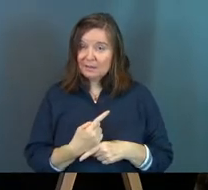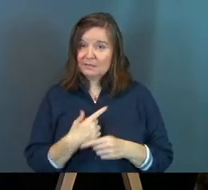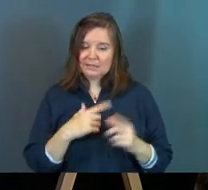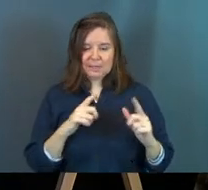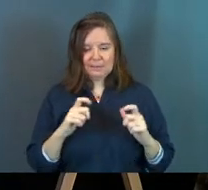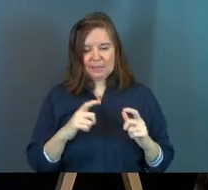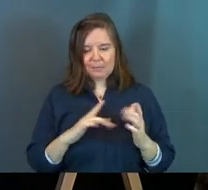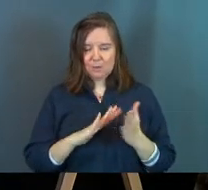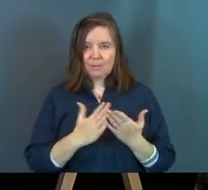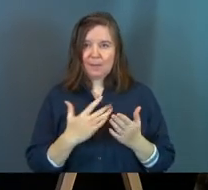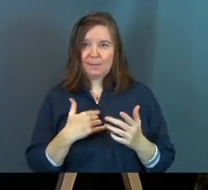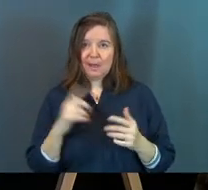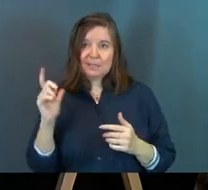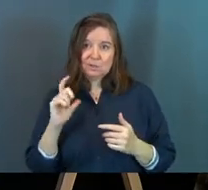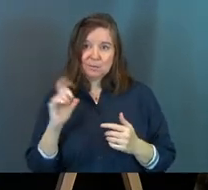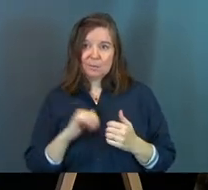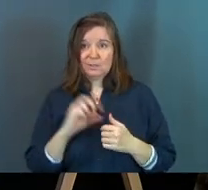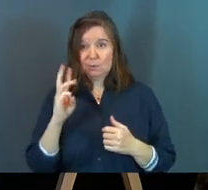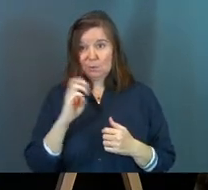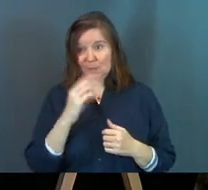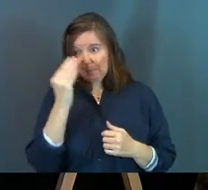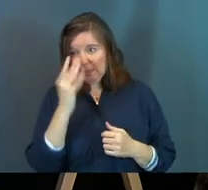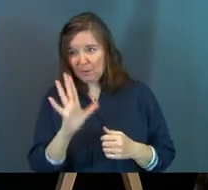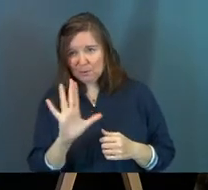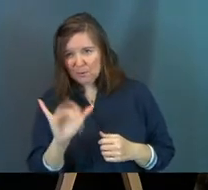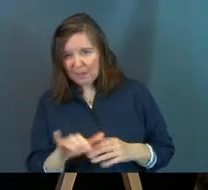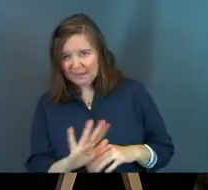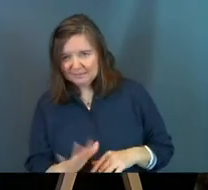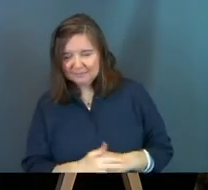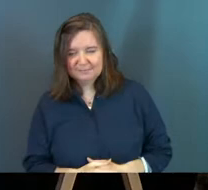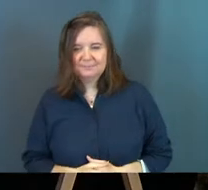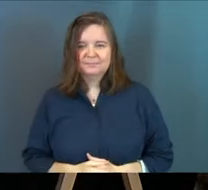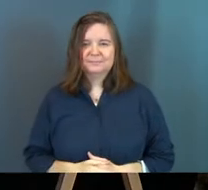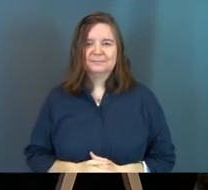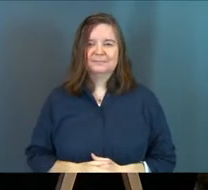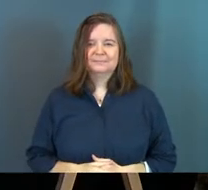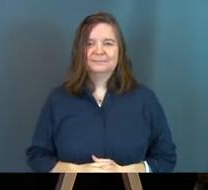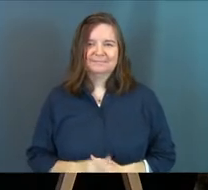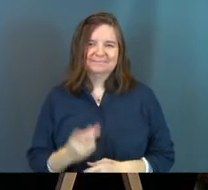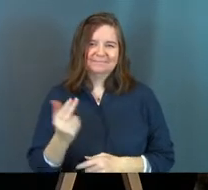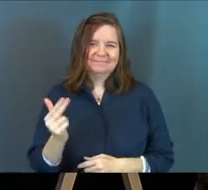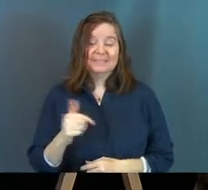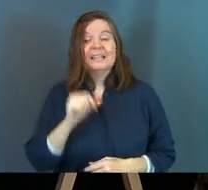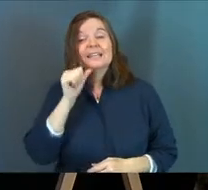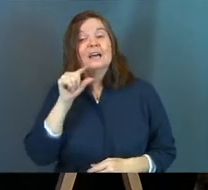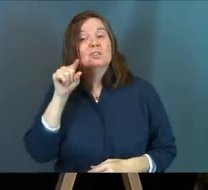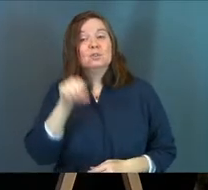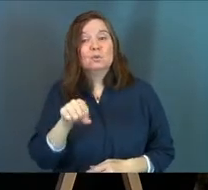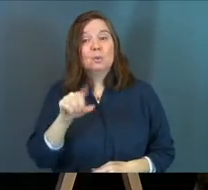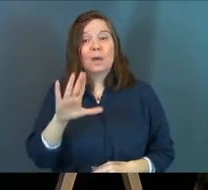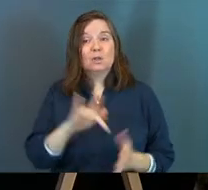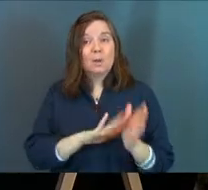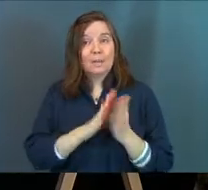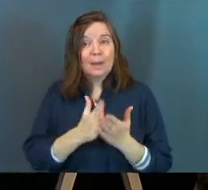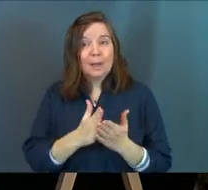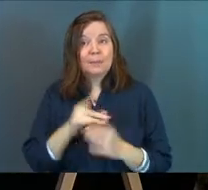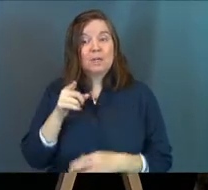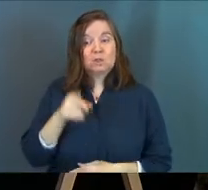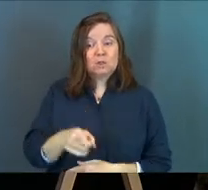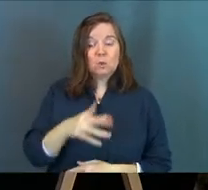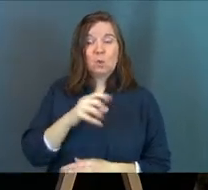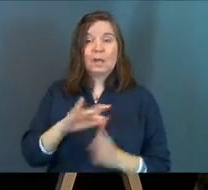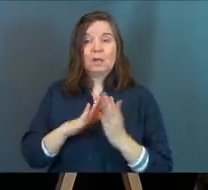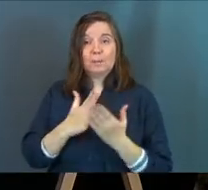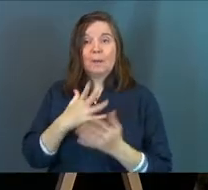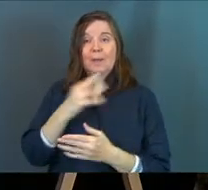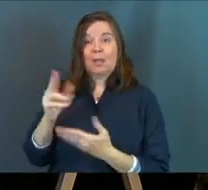Taking pictures of your Bible on Instagram, which is weird, by the way. Don't do that. It's not just you and your Bible. It's you and